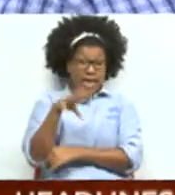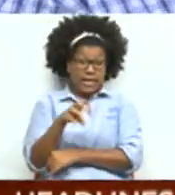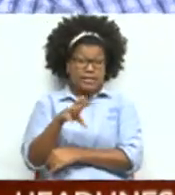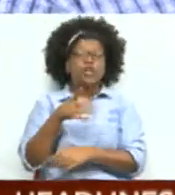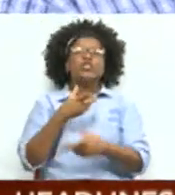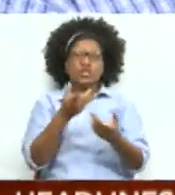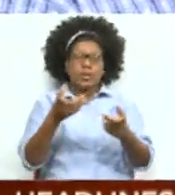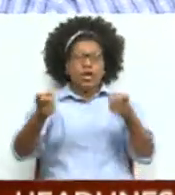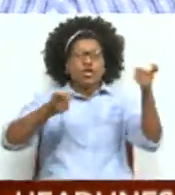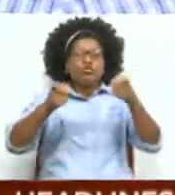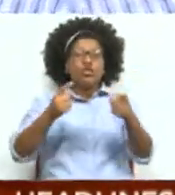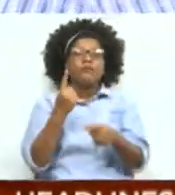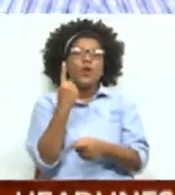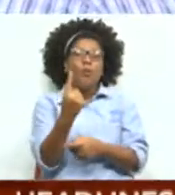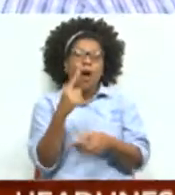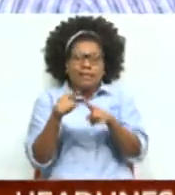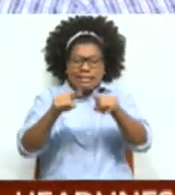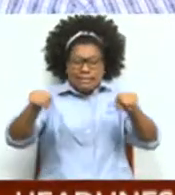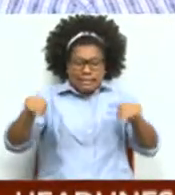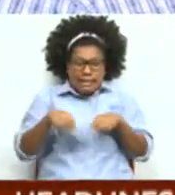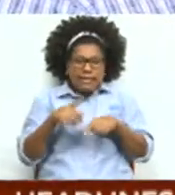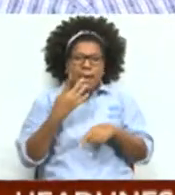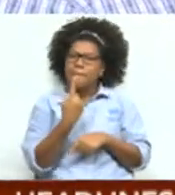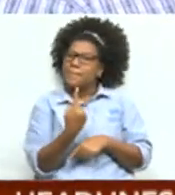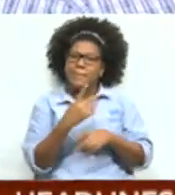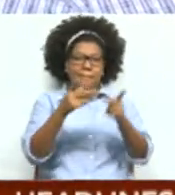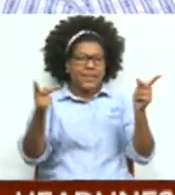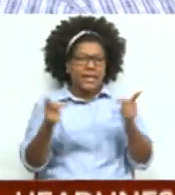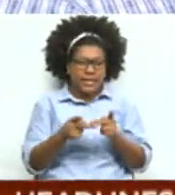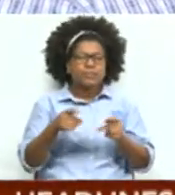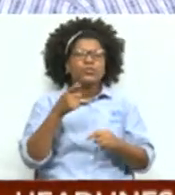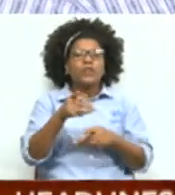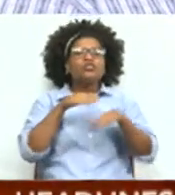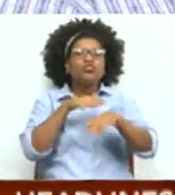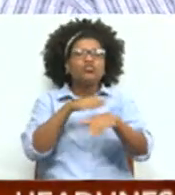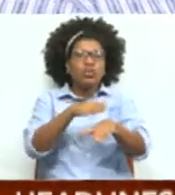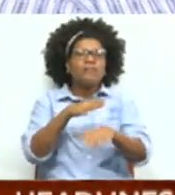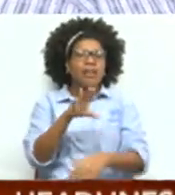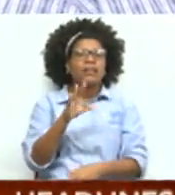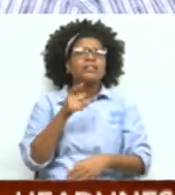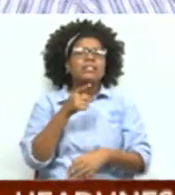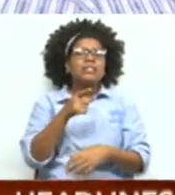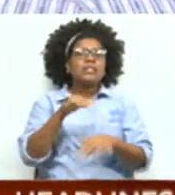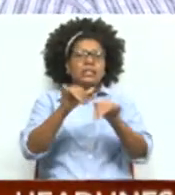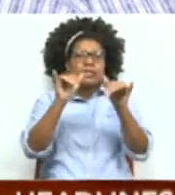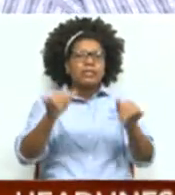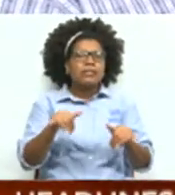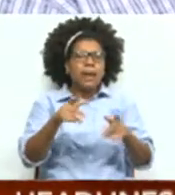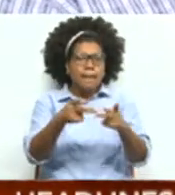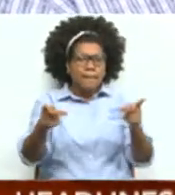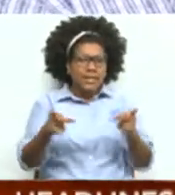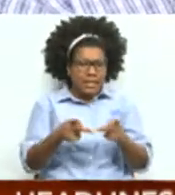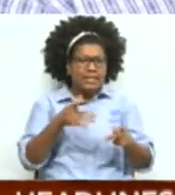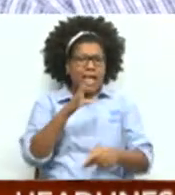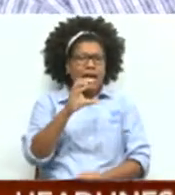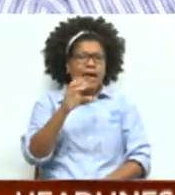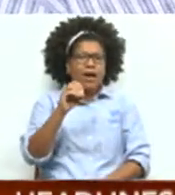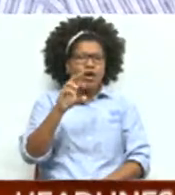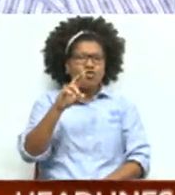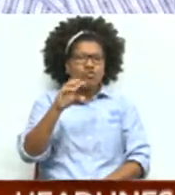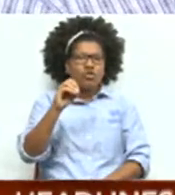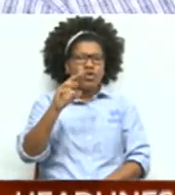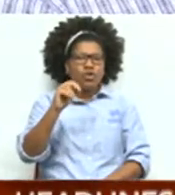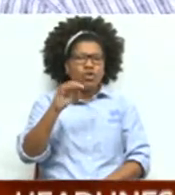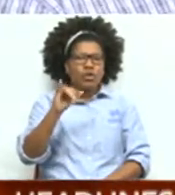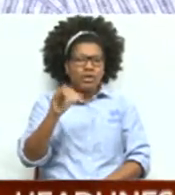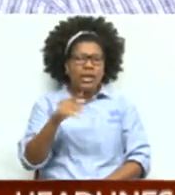traffic enforcement center at Carony, where we have an entire floor designated to